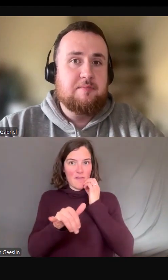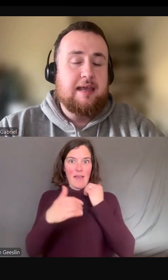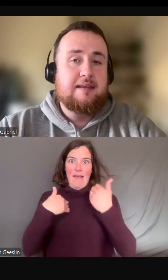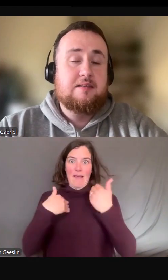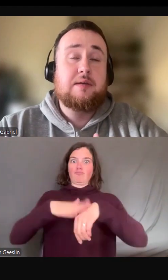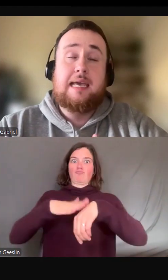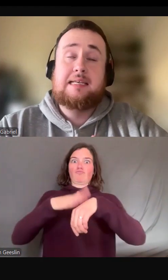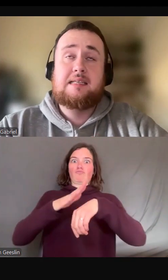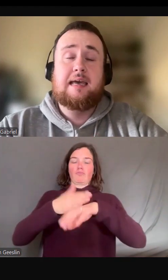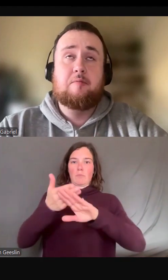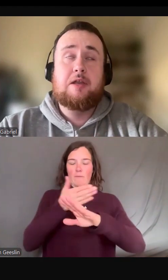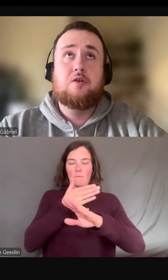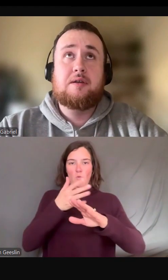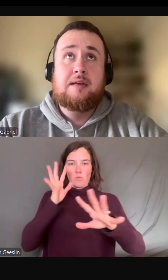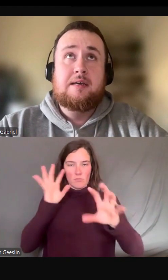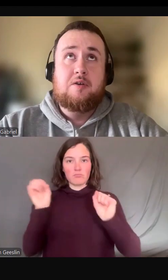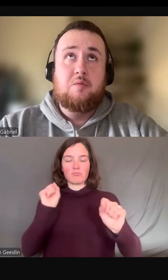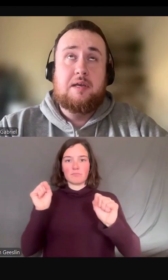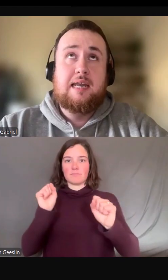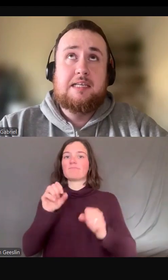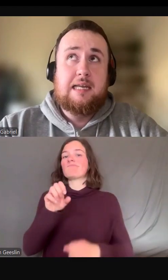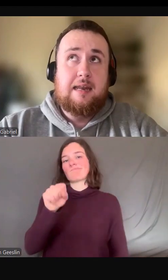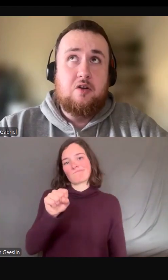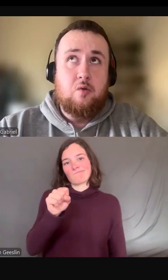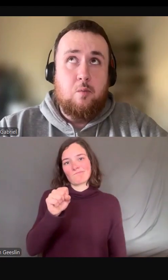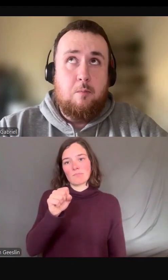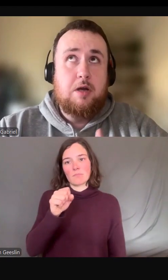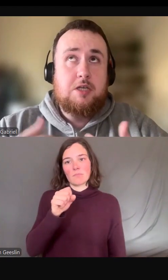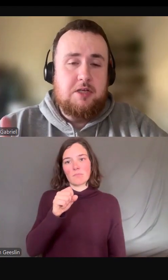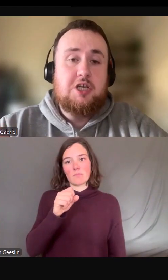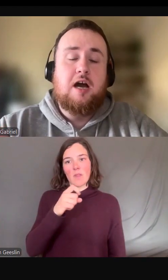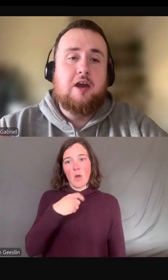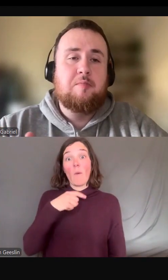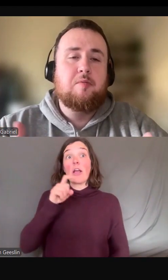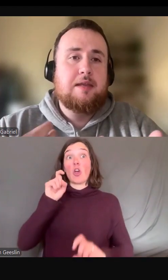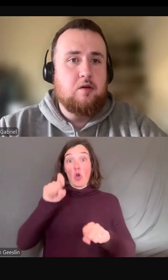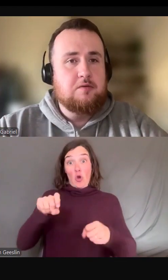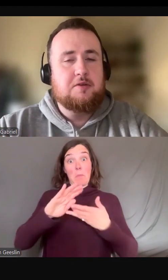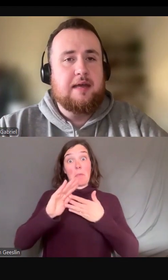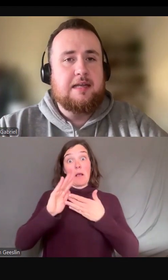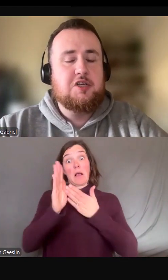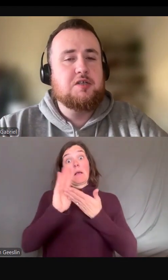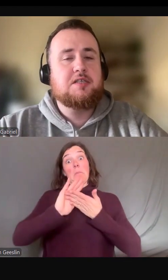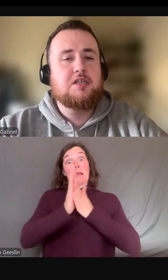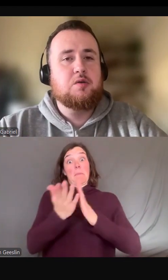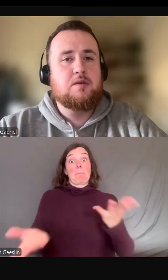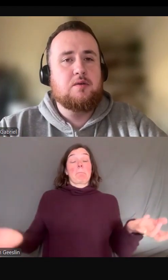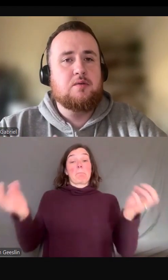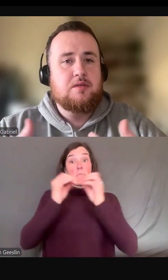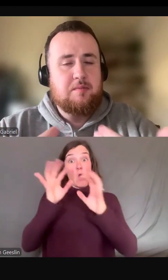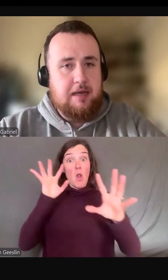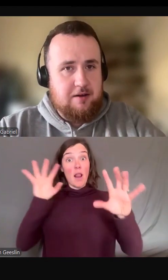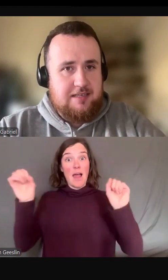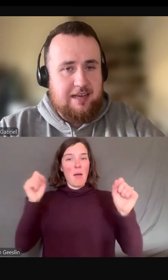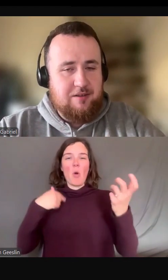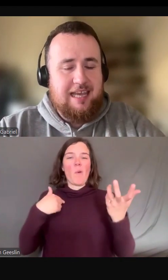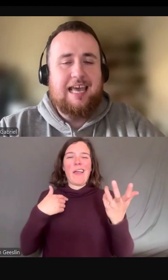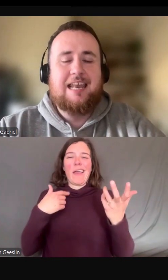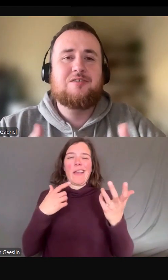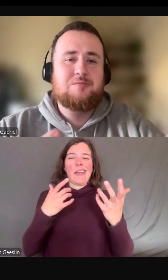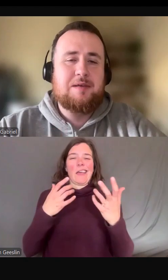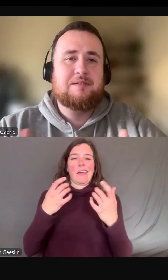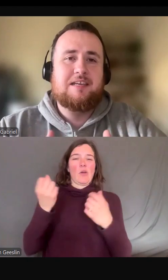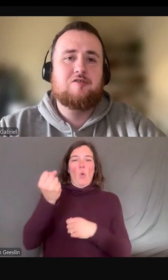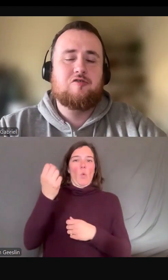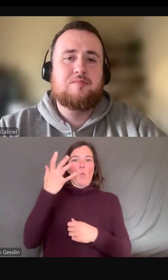it's played. So yes, we could actually let it go much, much higher, but we don't do that just due to speaker safety and